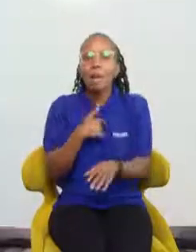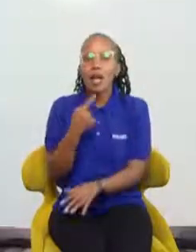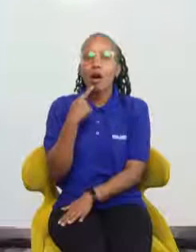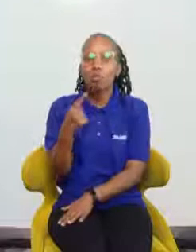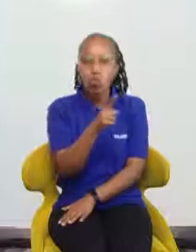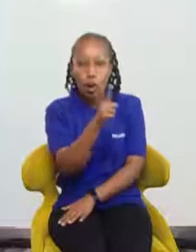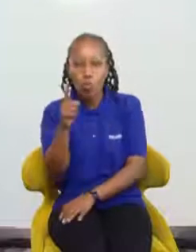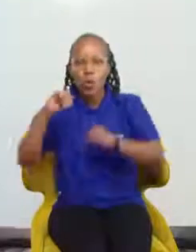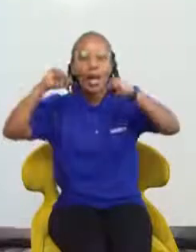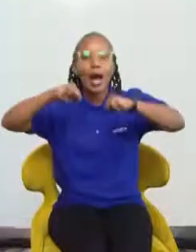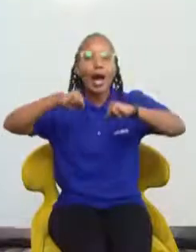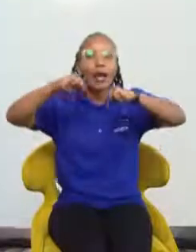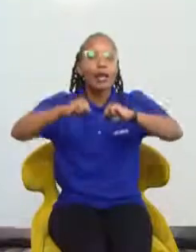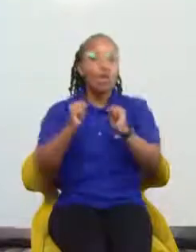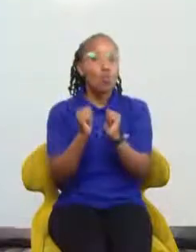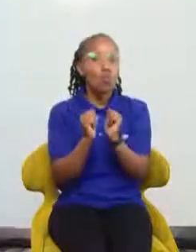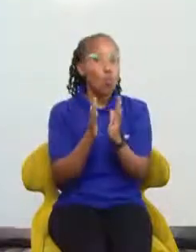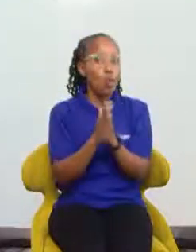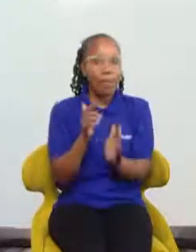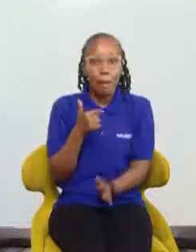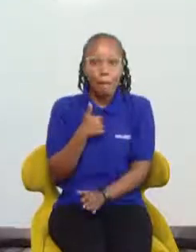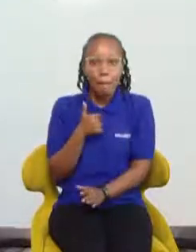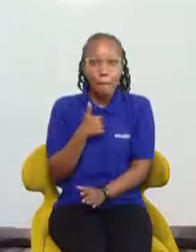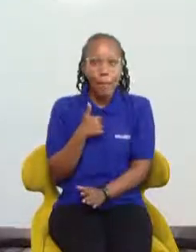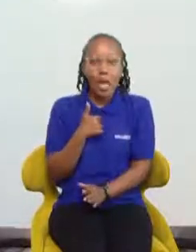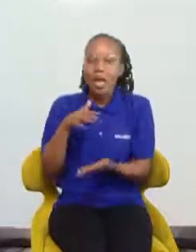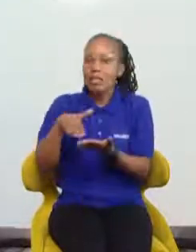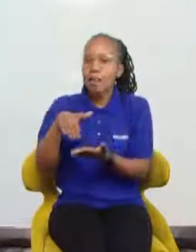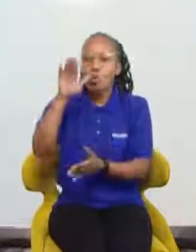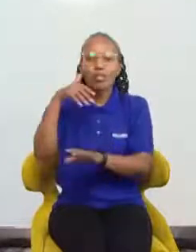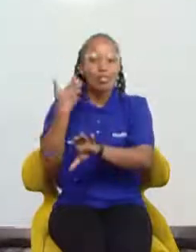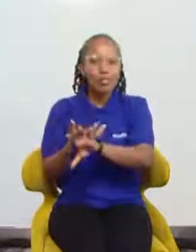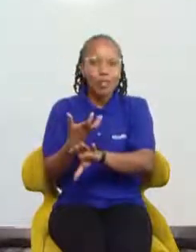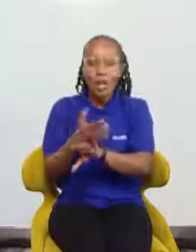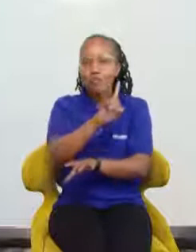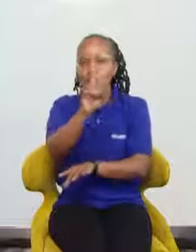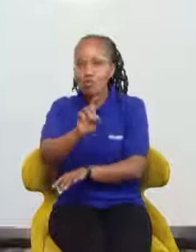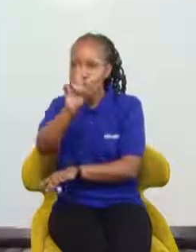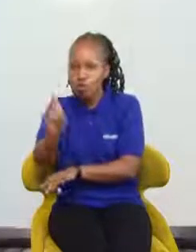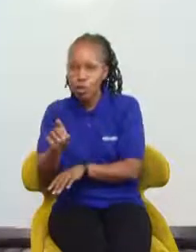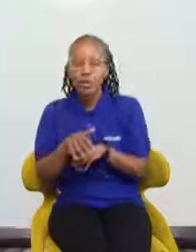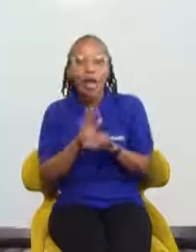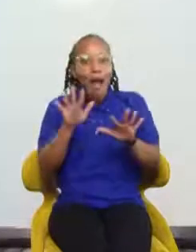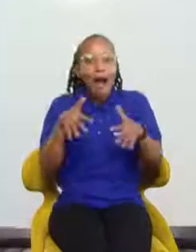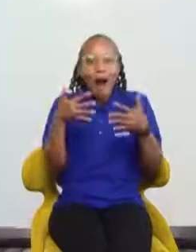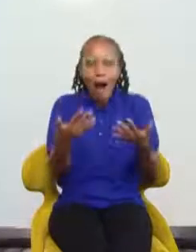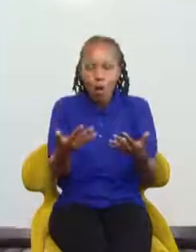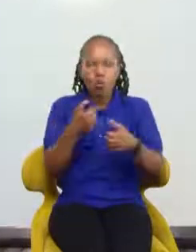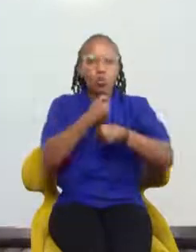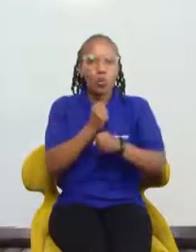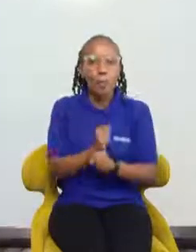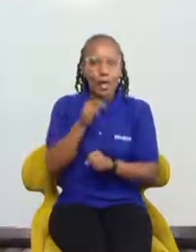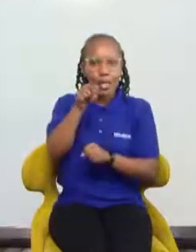would agree with me, that is one of the most difficult questions that we are asked. How do we make